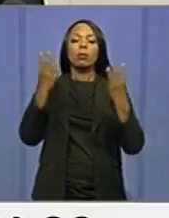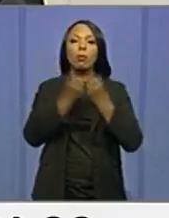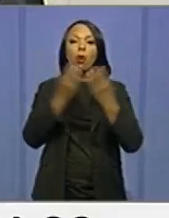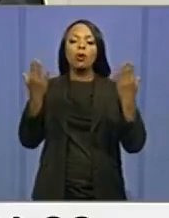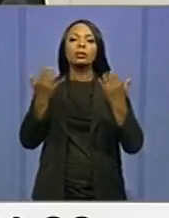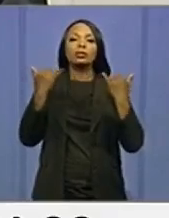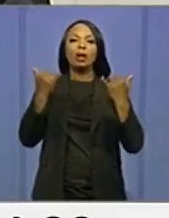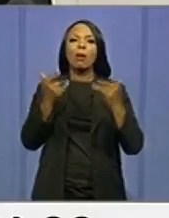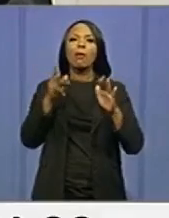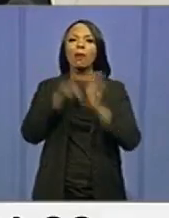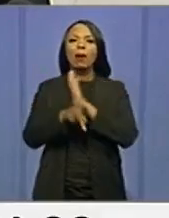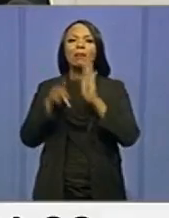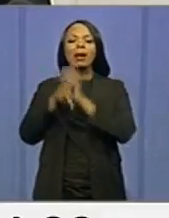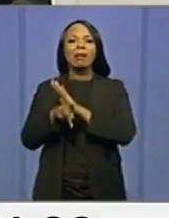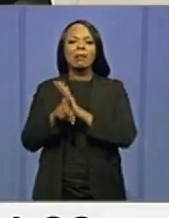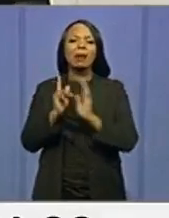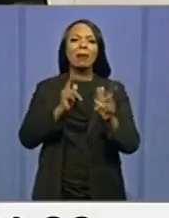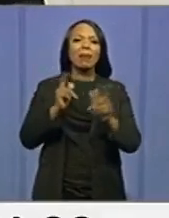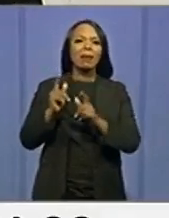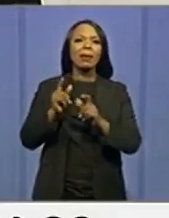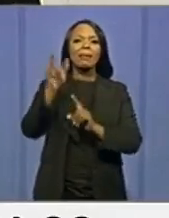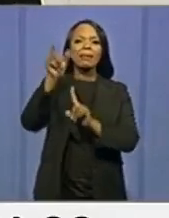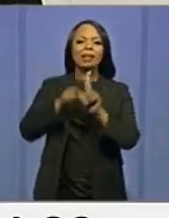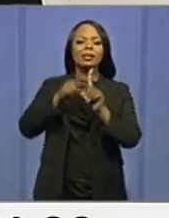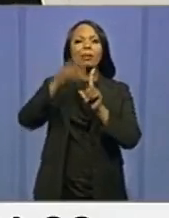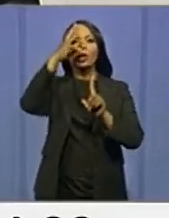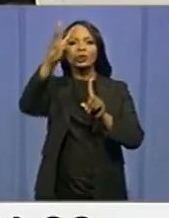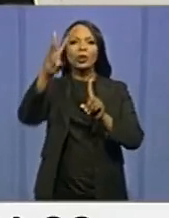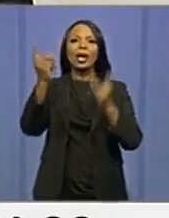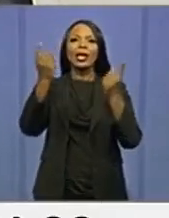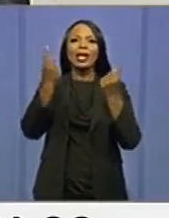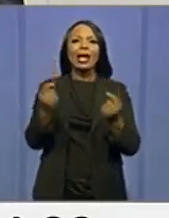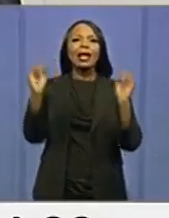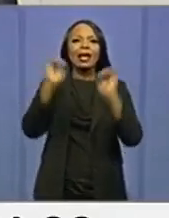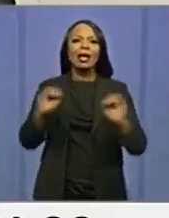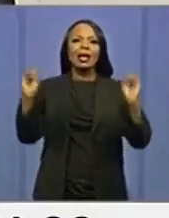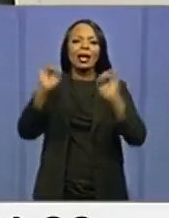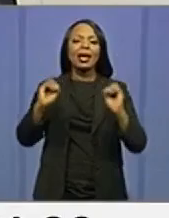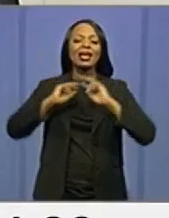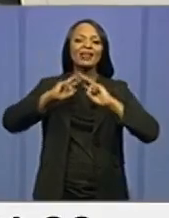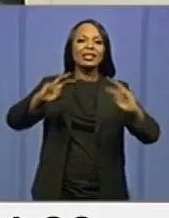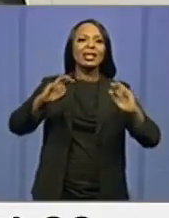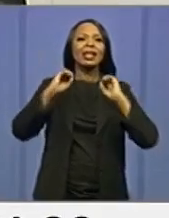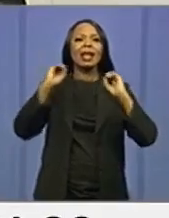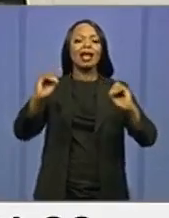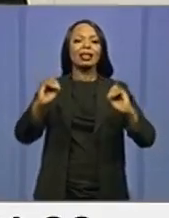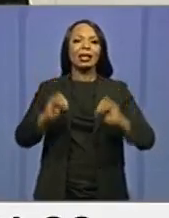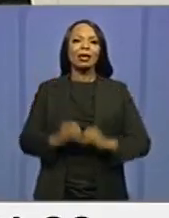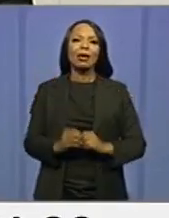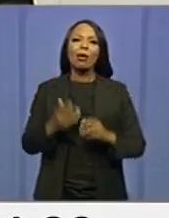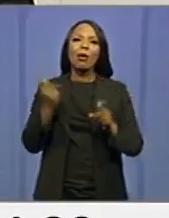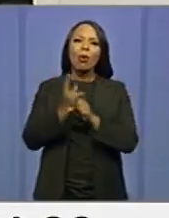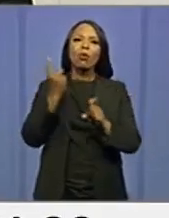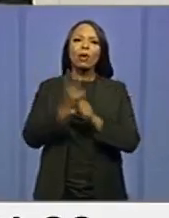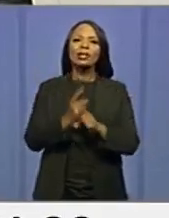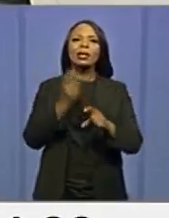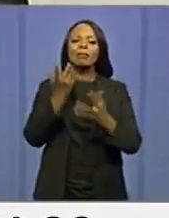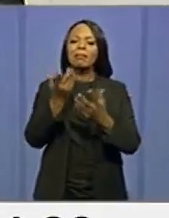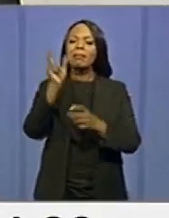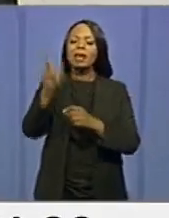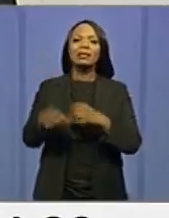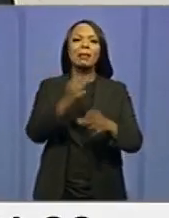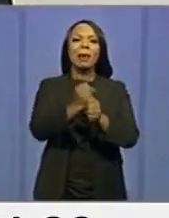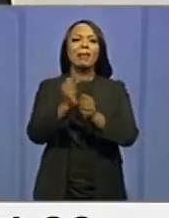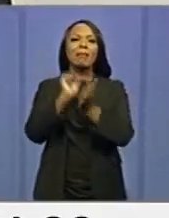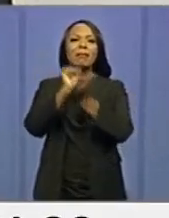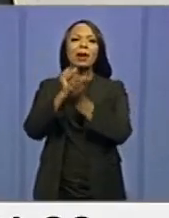basis. It happened to somebody in Pretoria, nothing was done, no investigations, nothing. Nobody was caught. Same thing